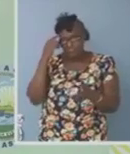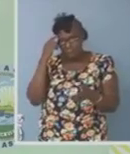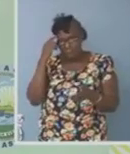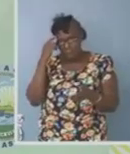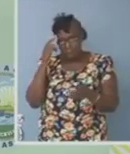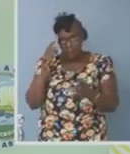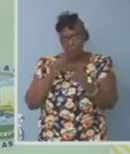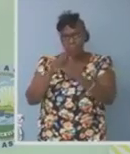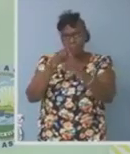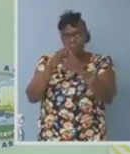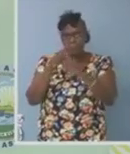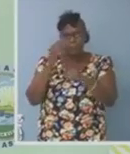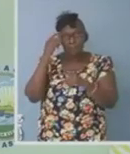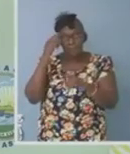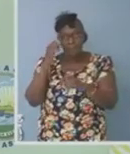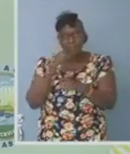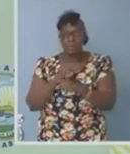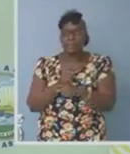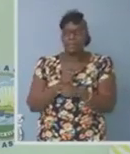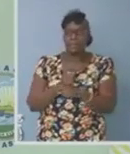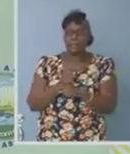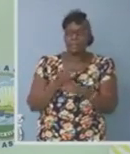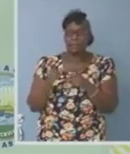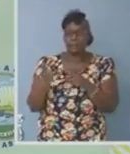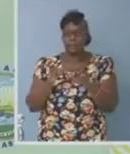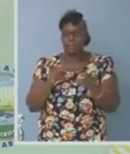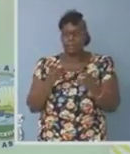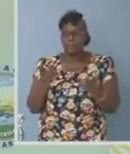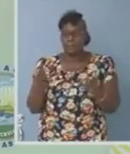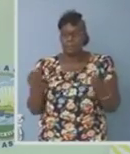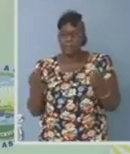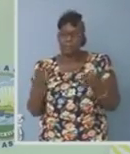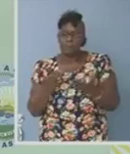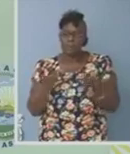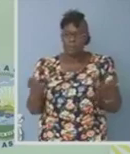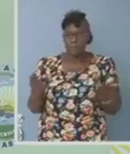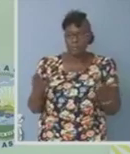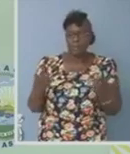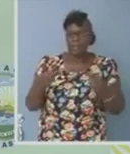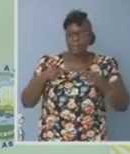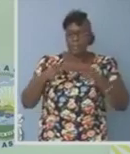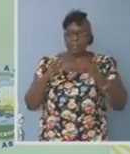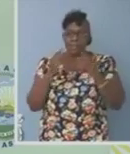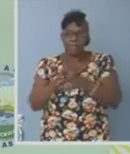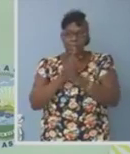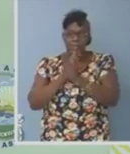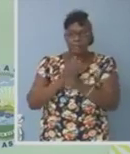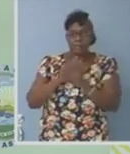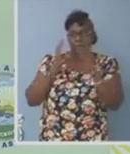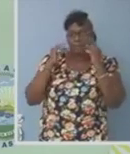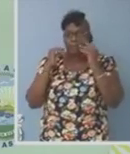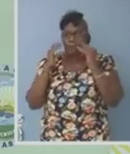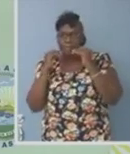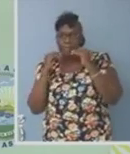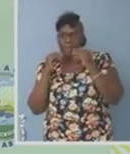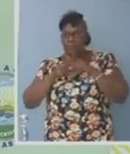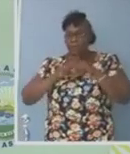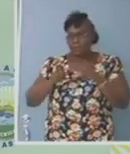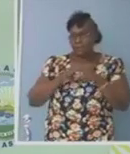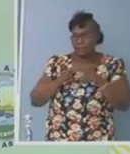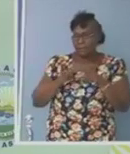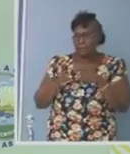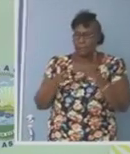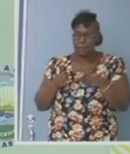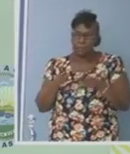have undertaken the following measures to date. We have held ongoing meetings with internal stakeholders